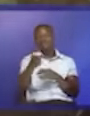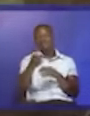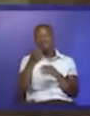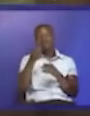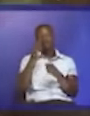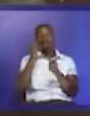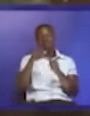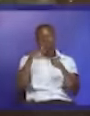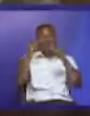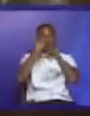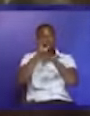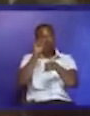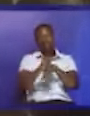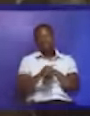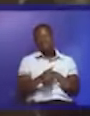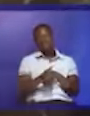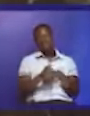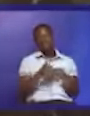working.